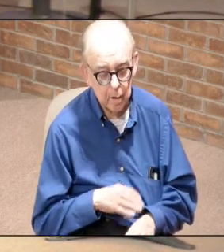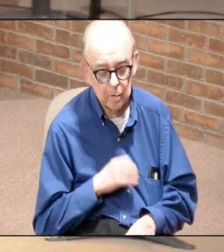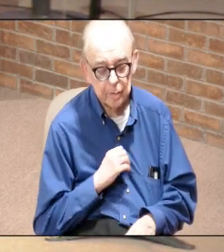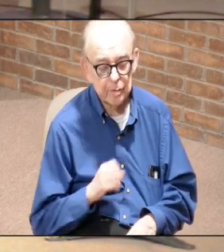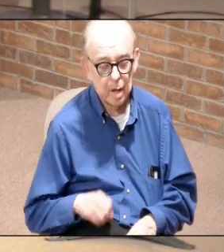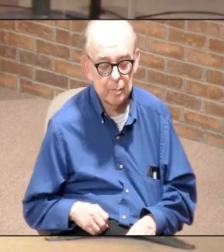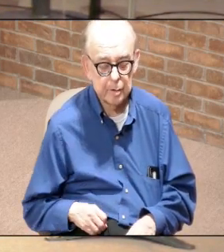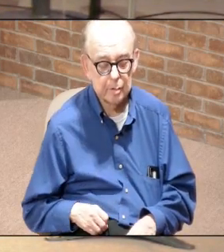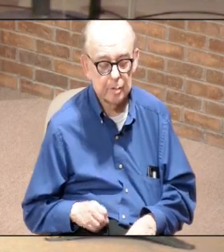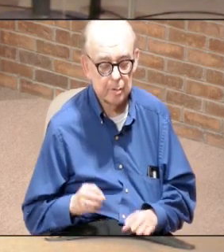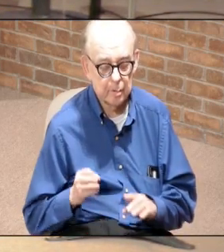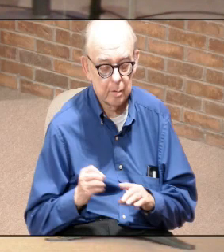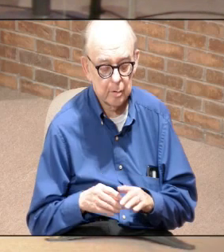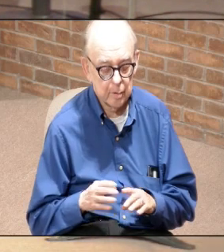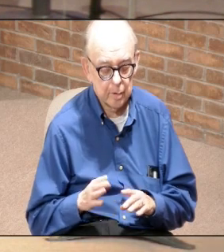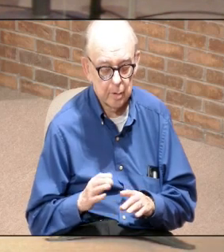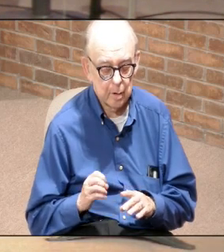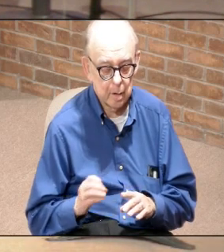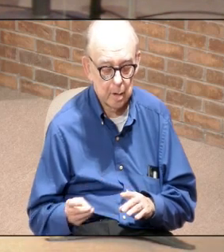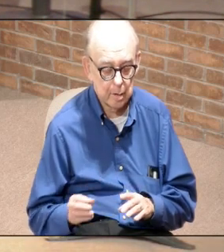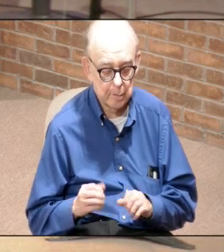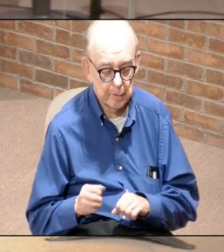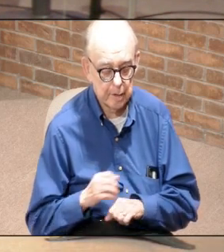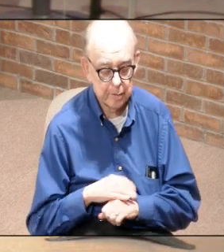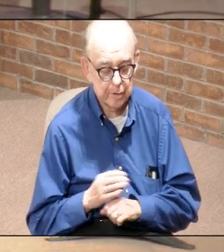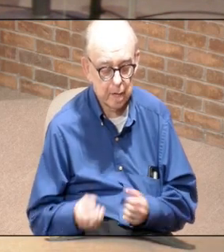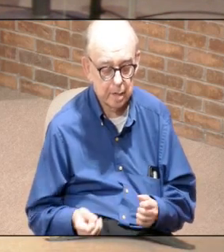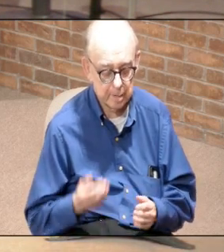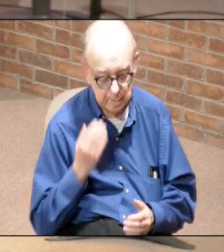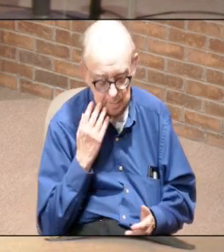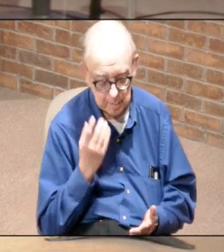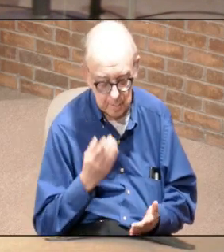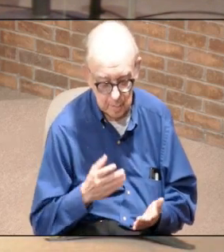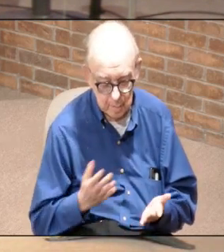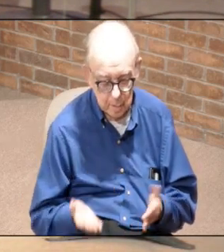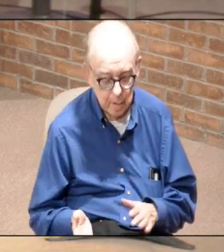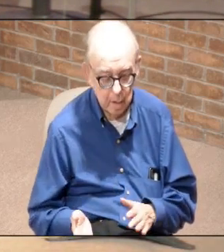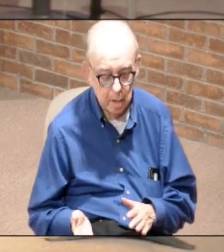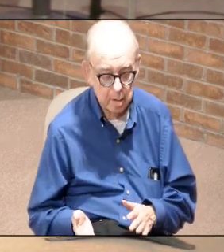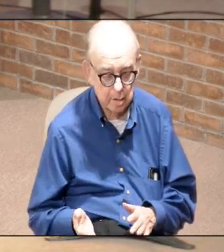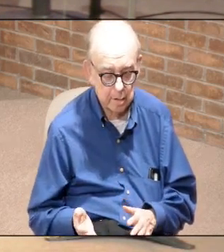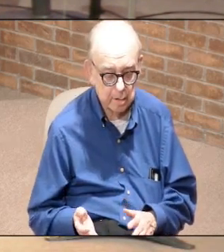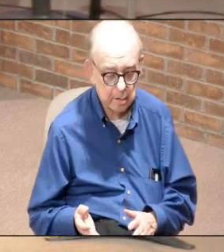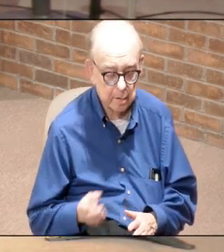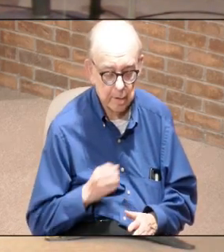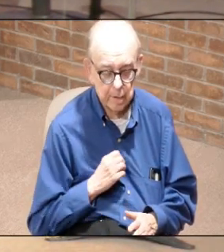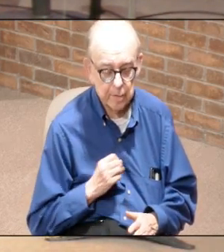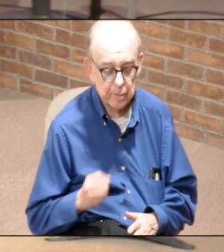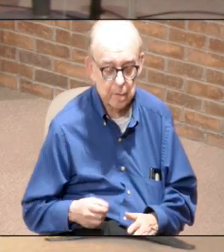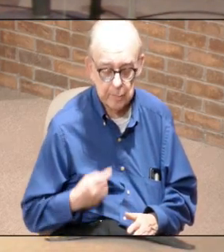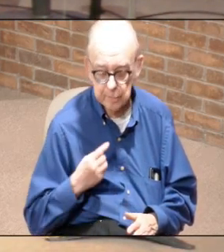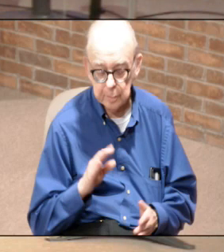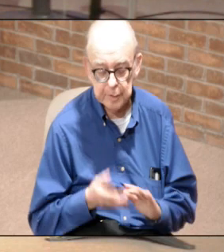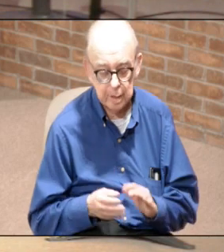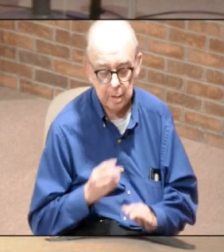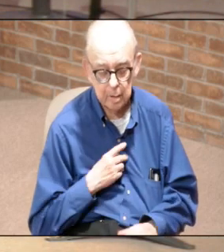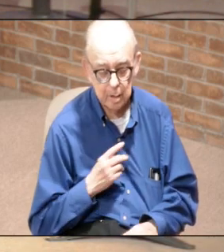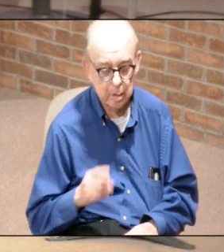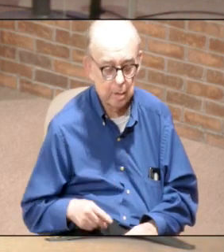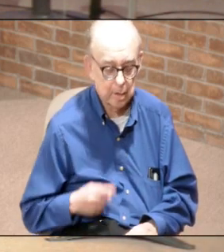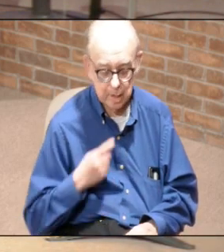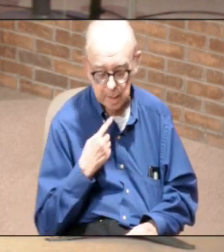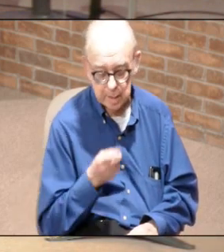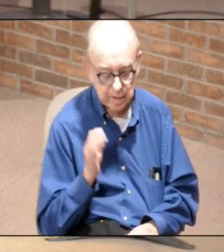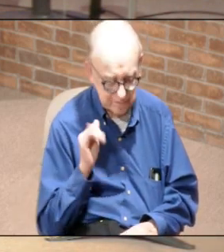bedside, when he knew that he was dying and Solomon was going to be king, he told